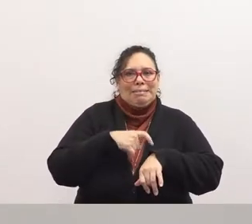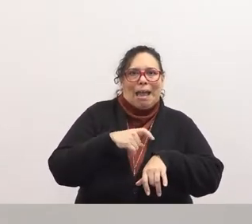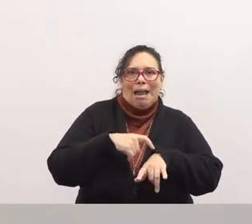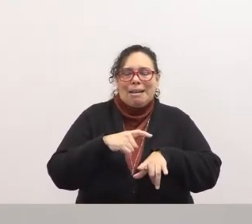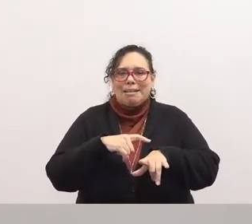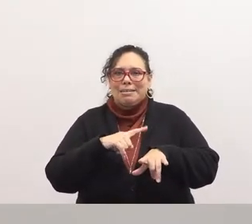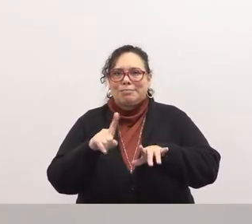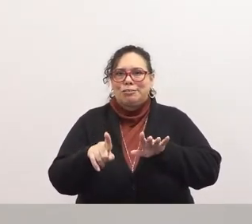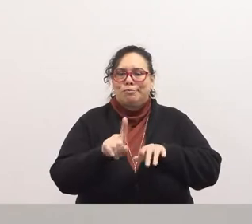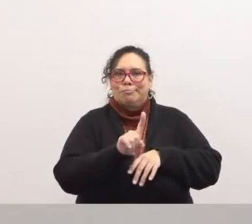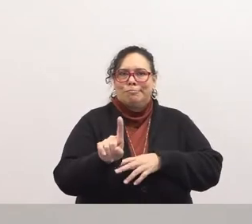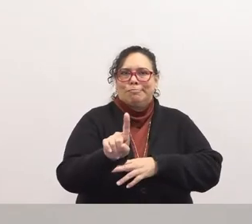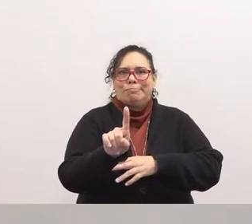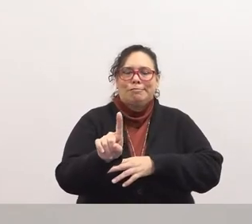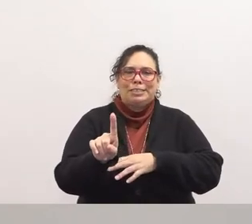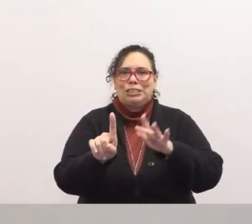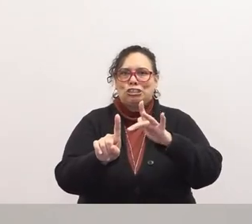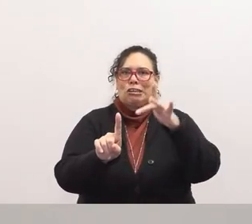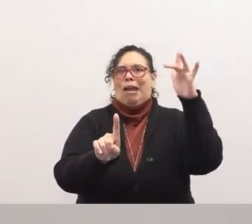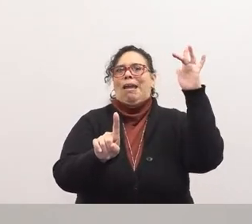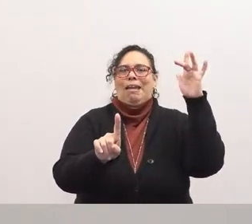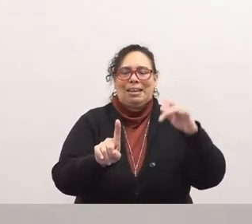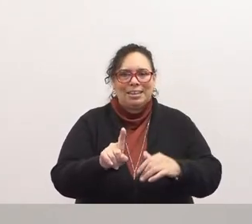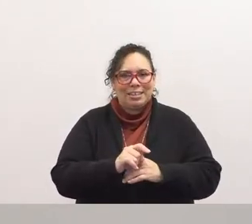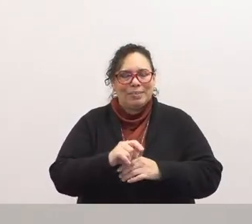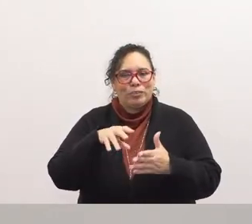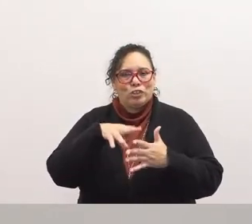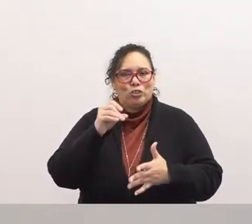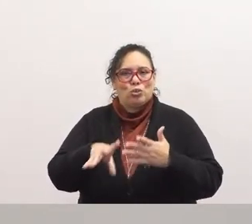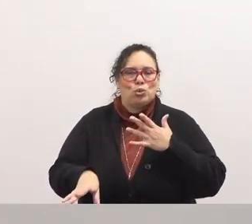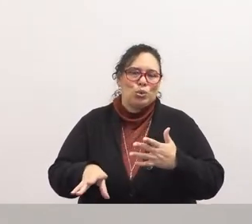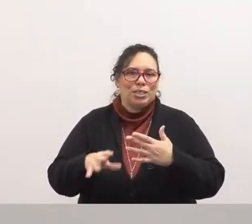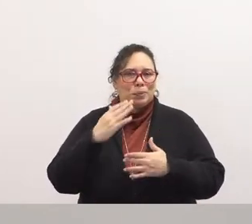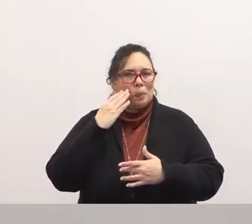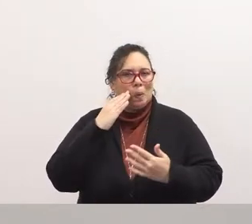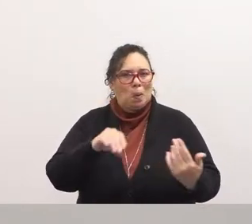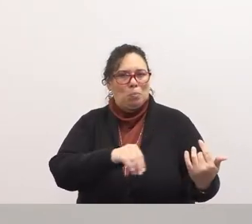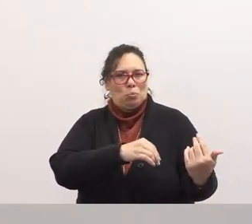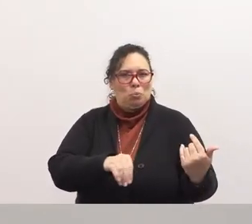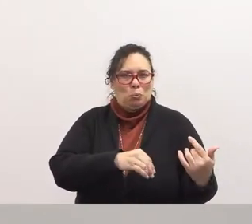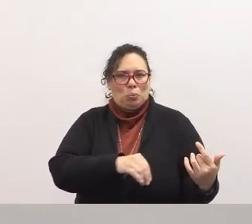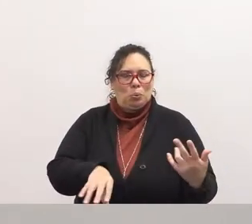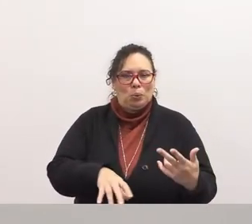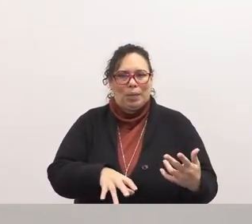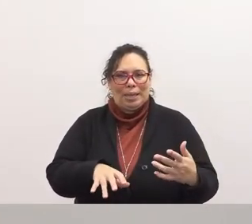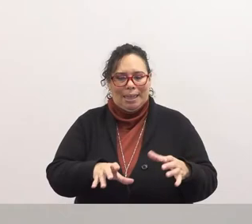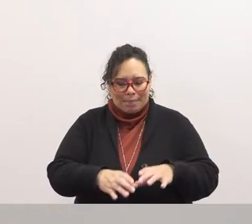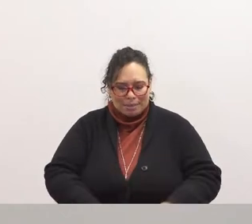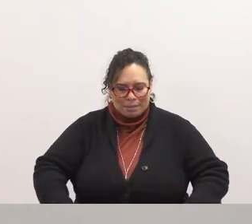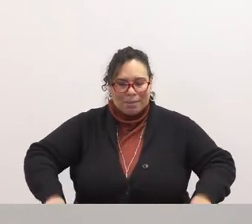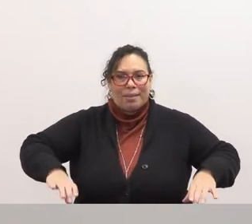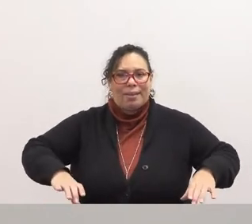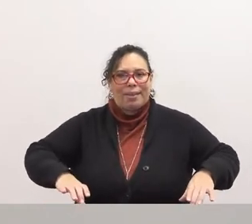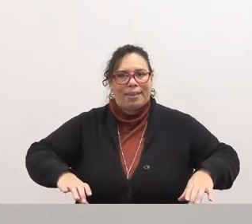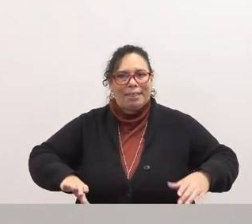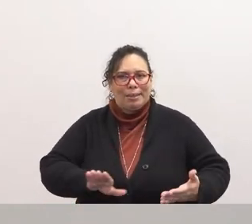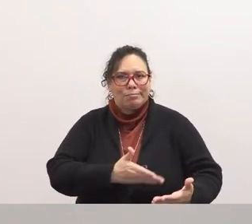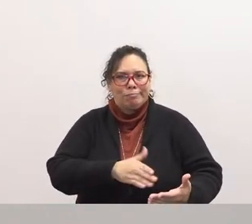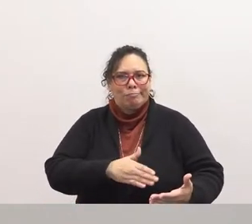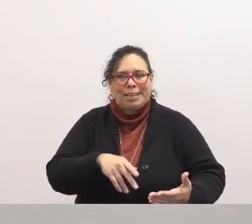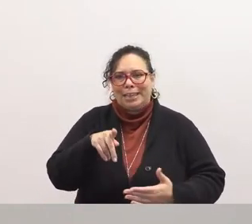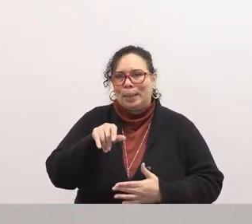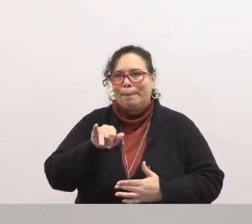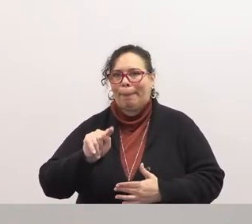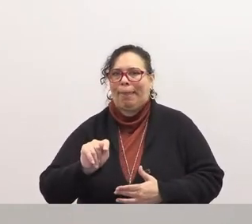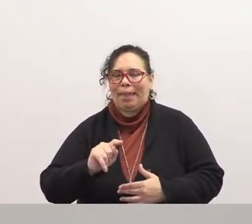have students in the orchestra pit, students in the stage crew, all the staff, and I know how much extra time